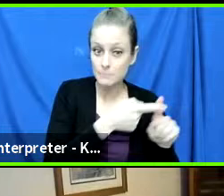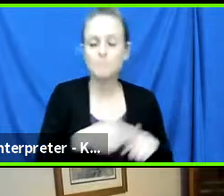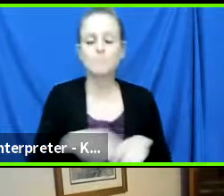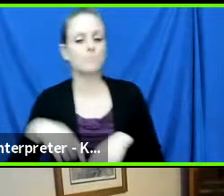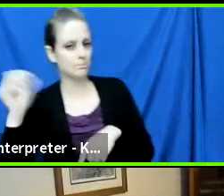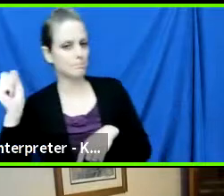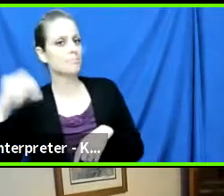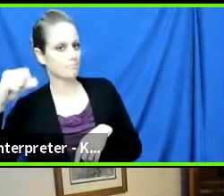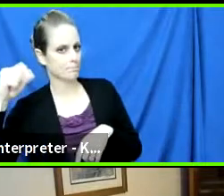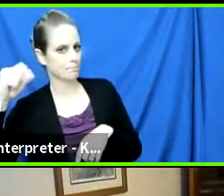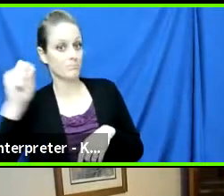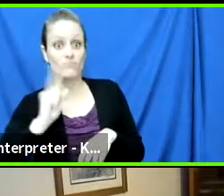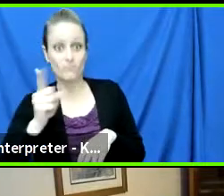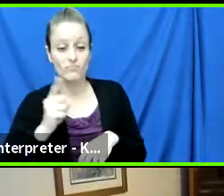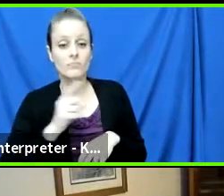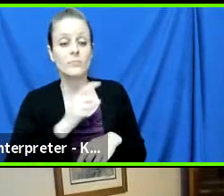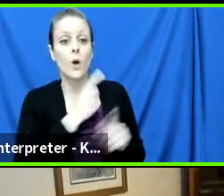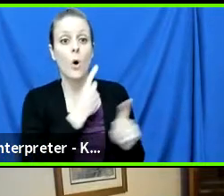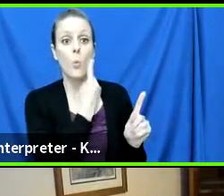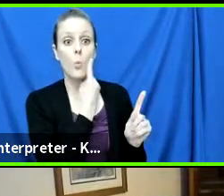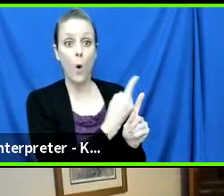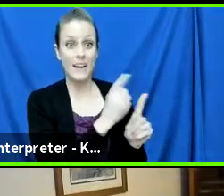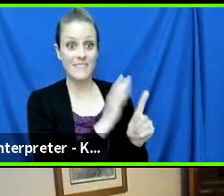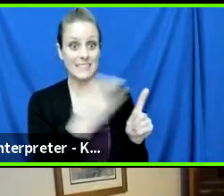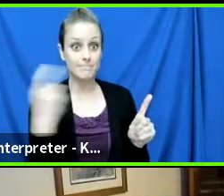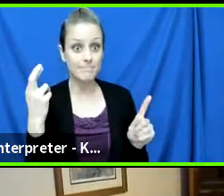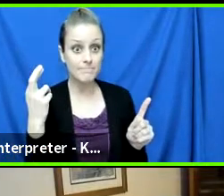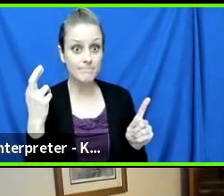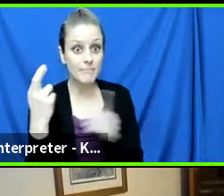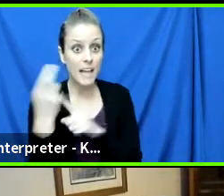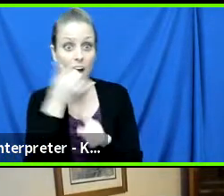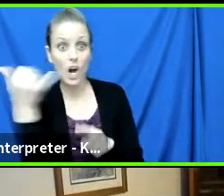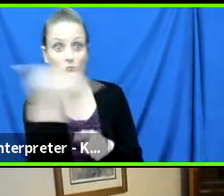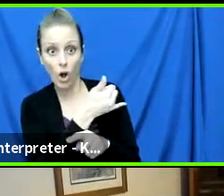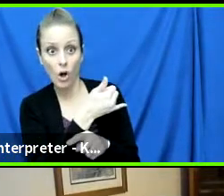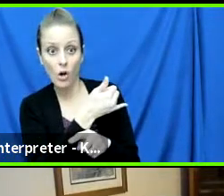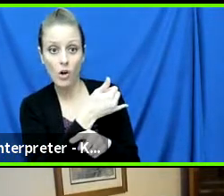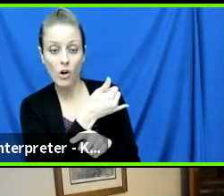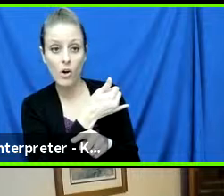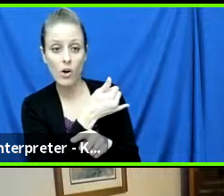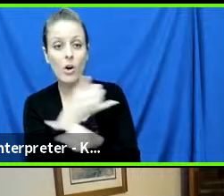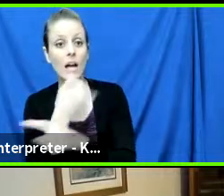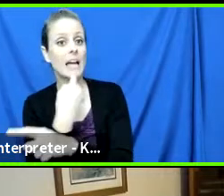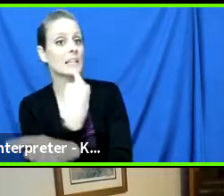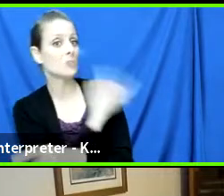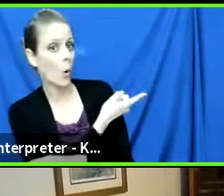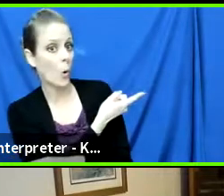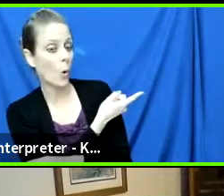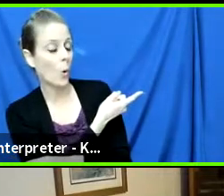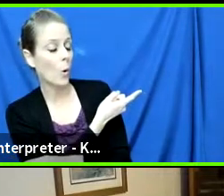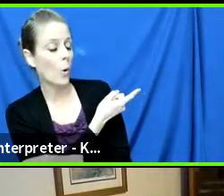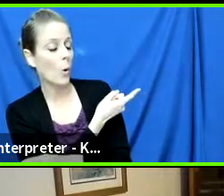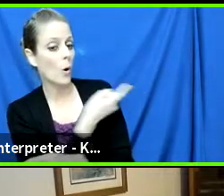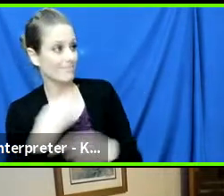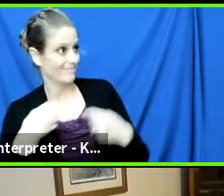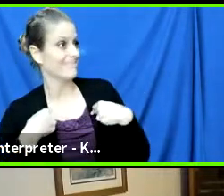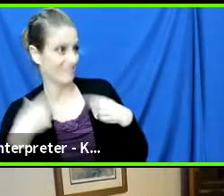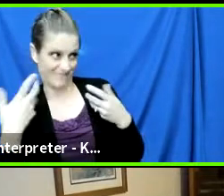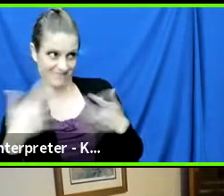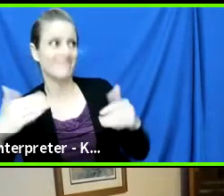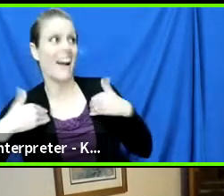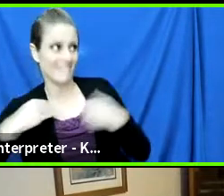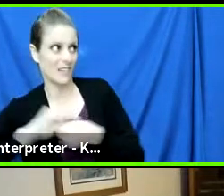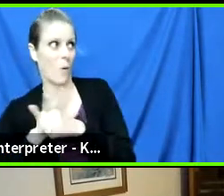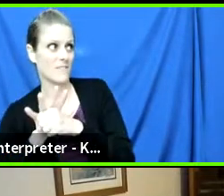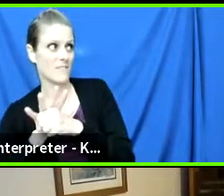Yes, actually, yes. One of his close friends had called him and told him that he was COVID positive, in